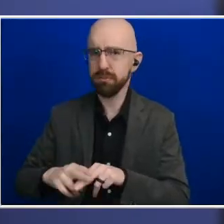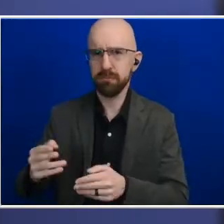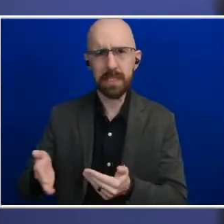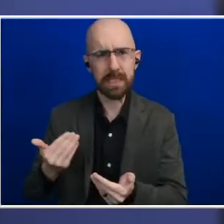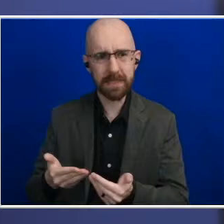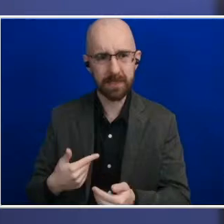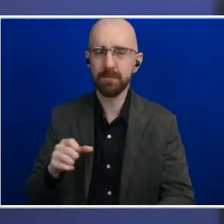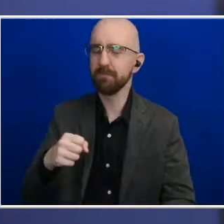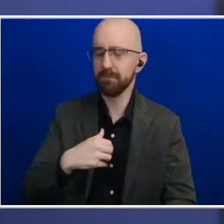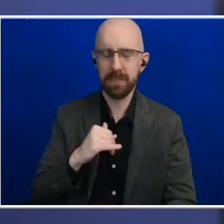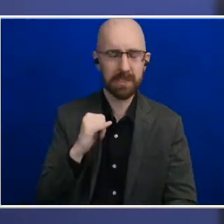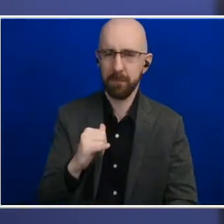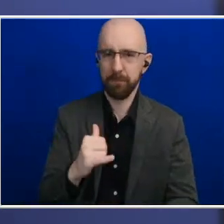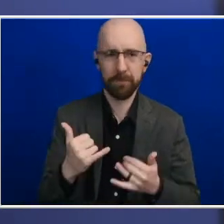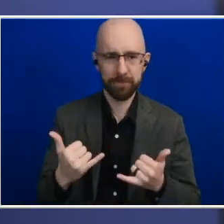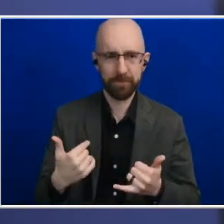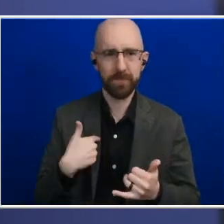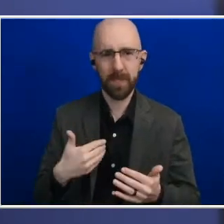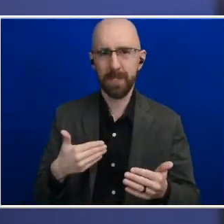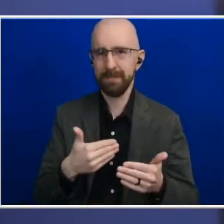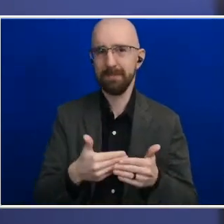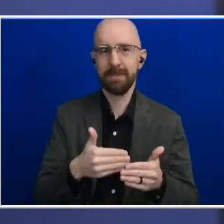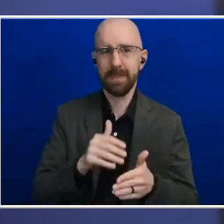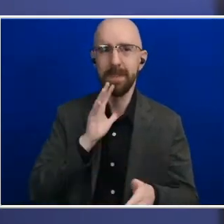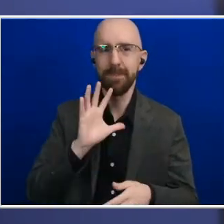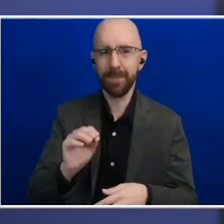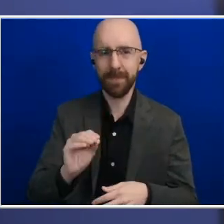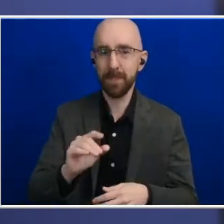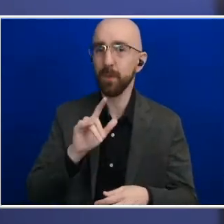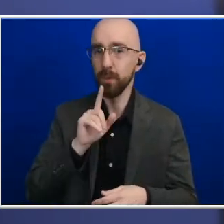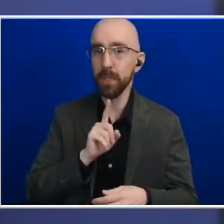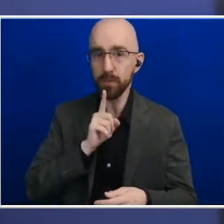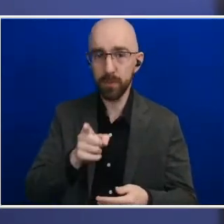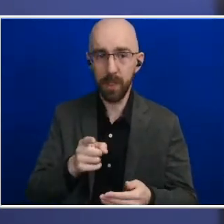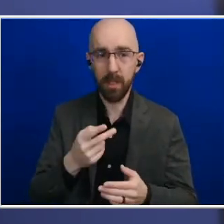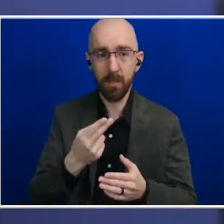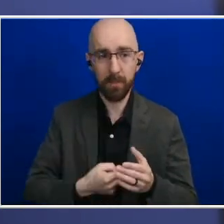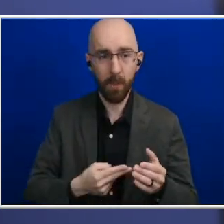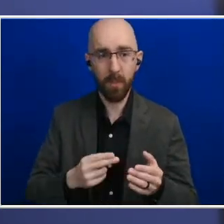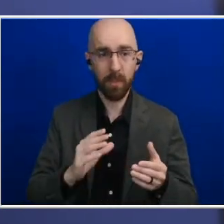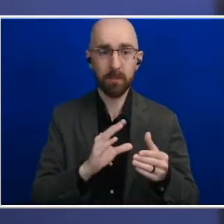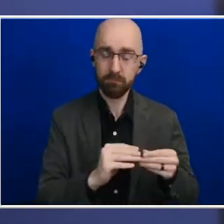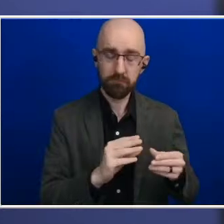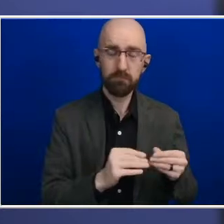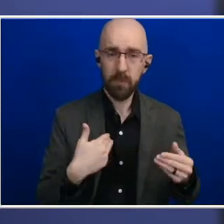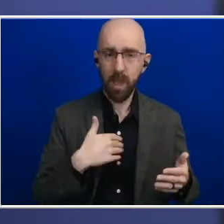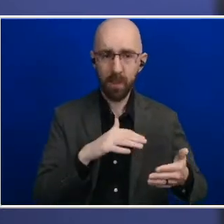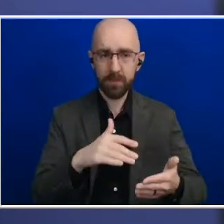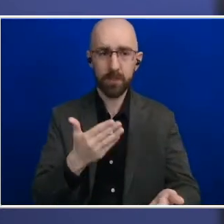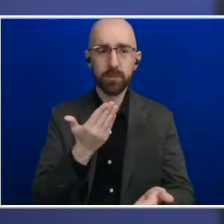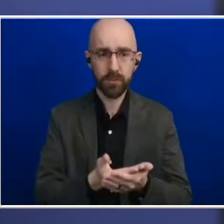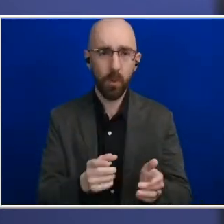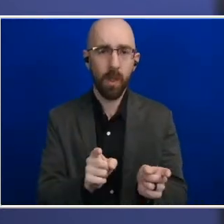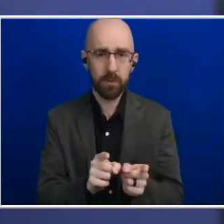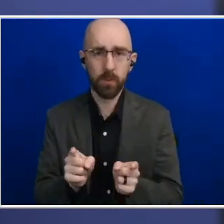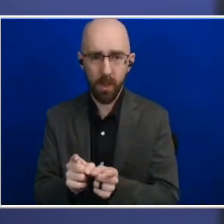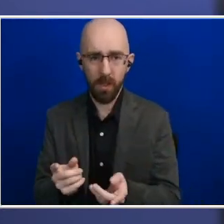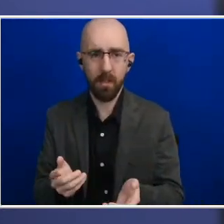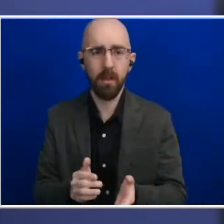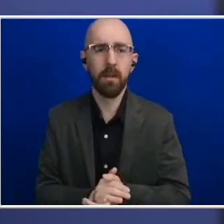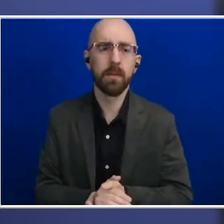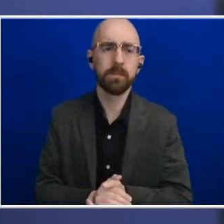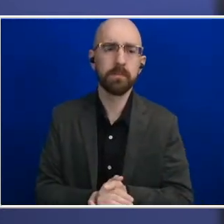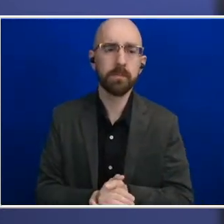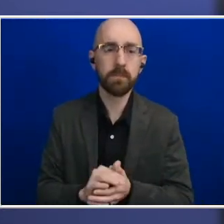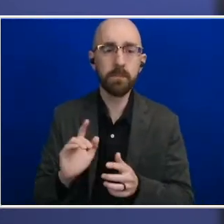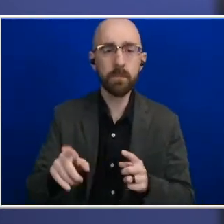now, approaching my 50s. So it's a real thing, both anecdotally, and there are studies that show that as well. When you talk